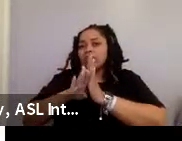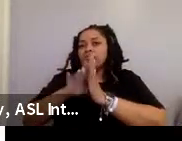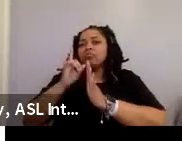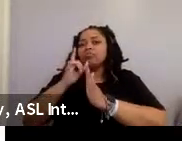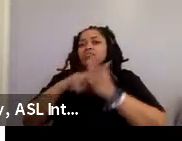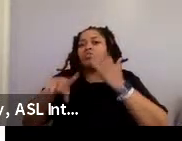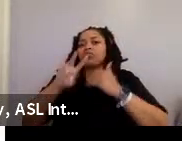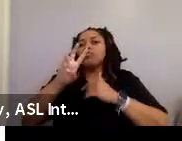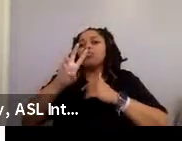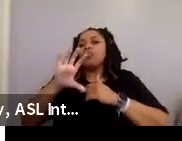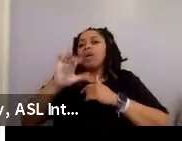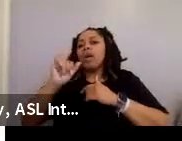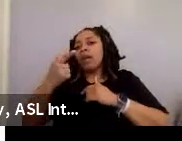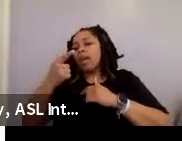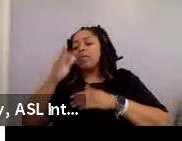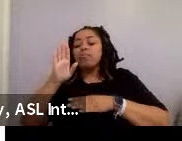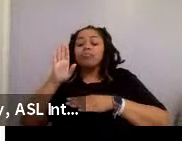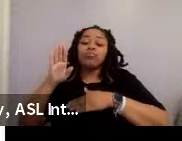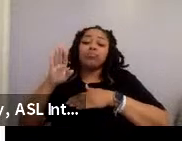conforming or not.